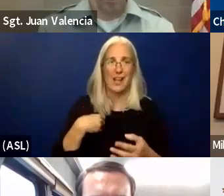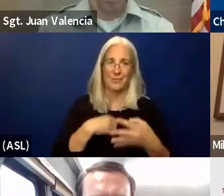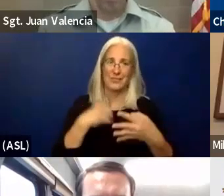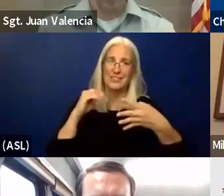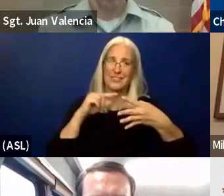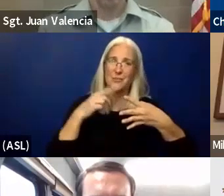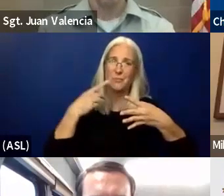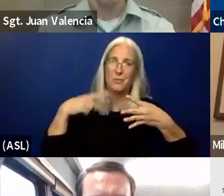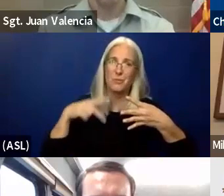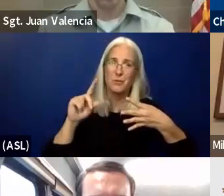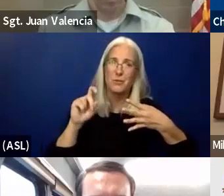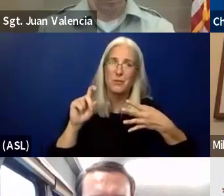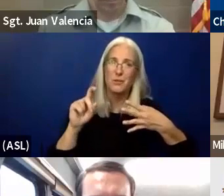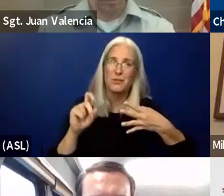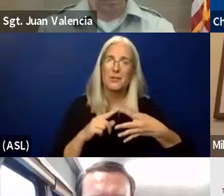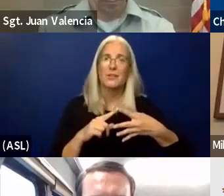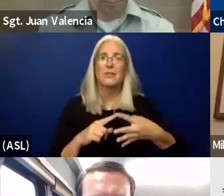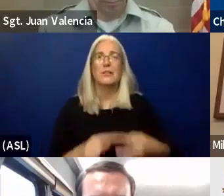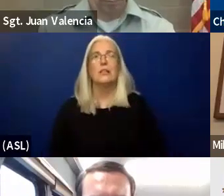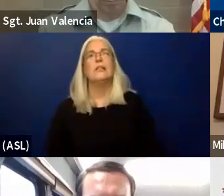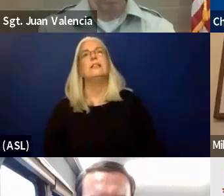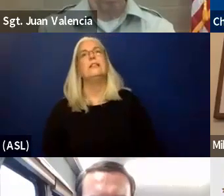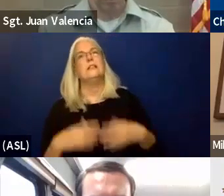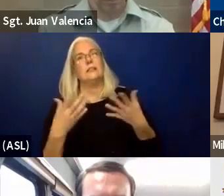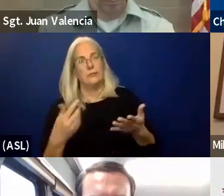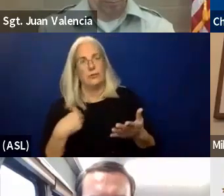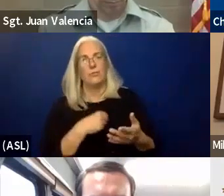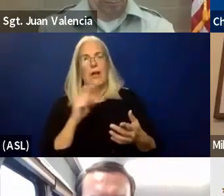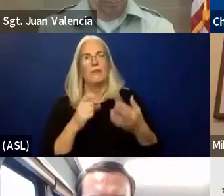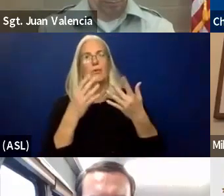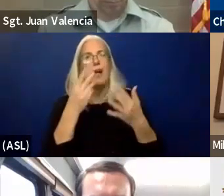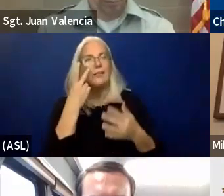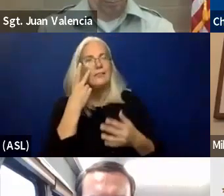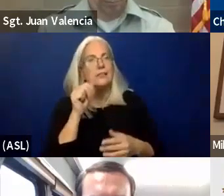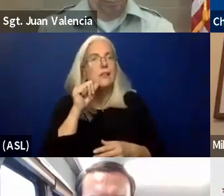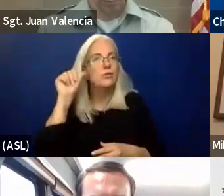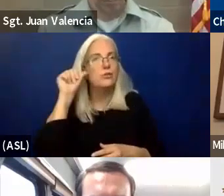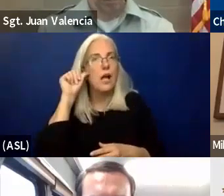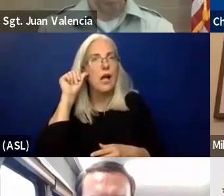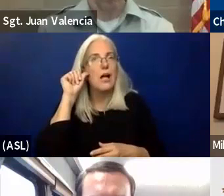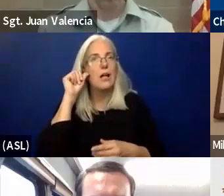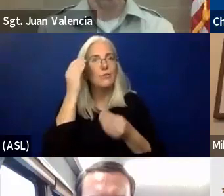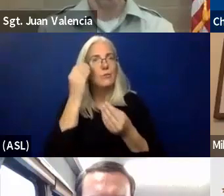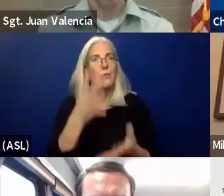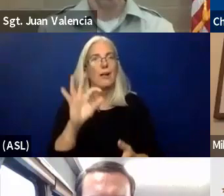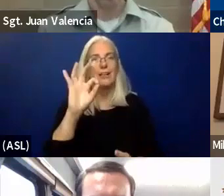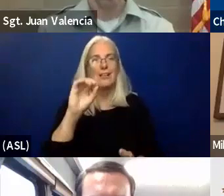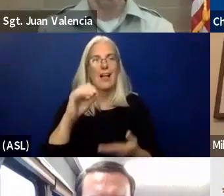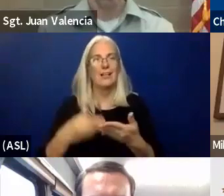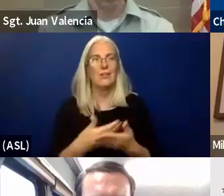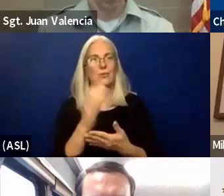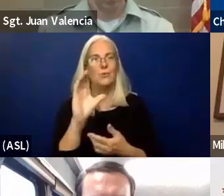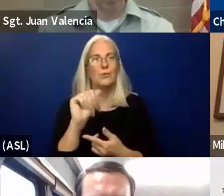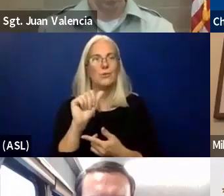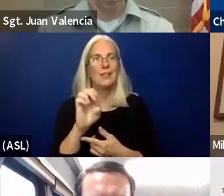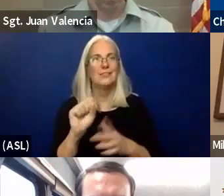seen, because we did have 90 cases reported yesterday, but partly that's because we didn't report cases on the previous days